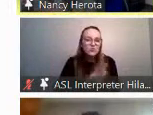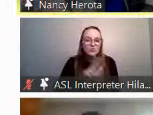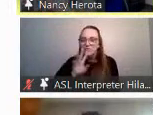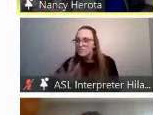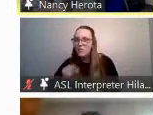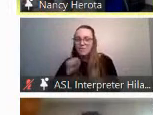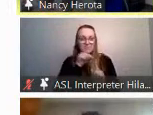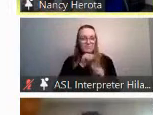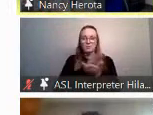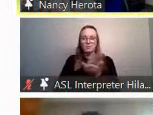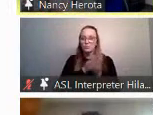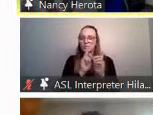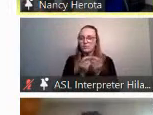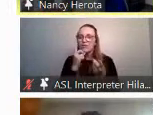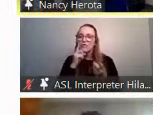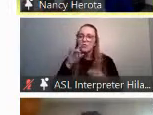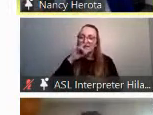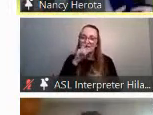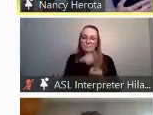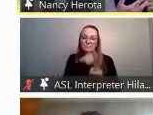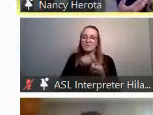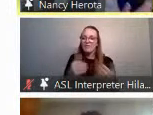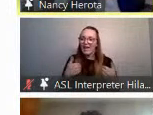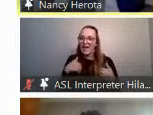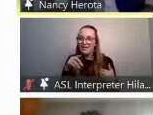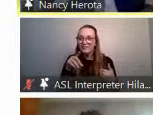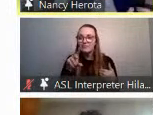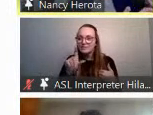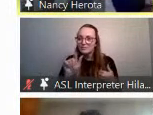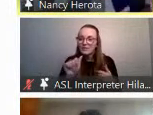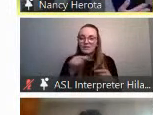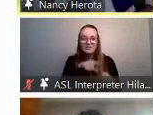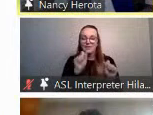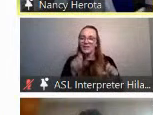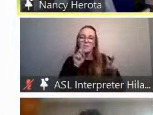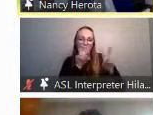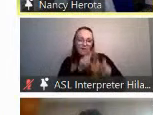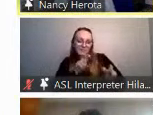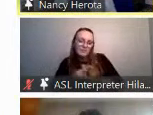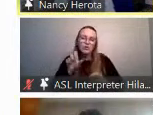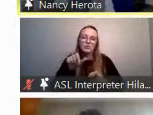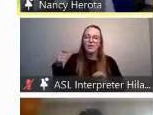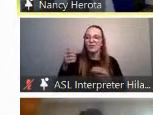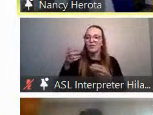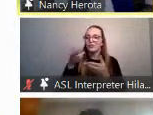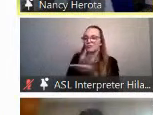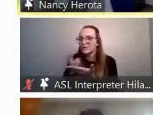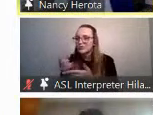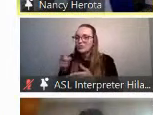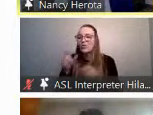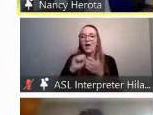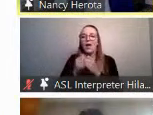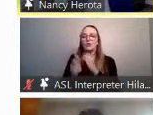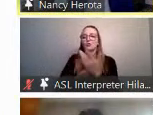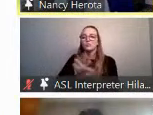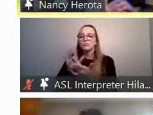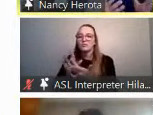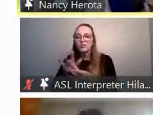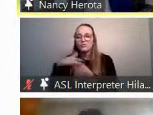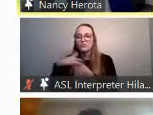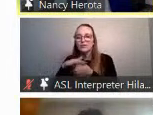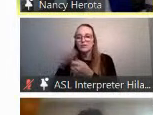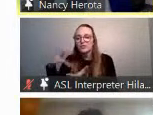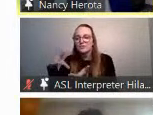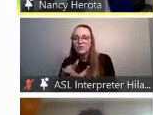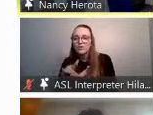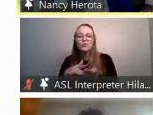district for children with disabilities to be assessed, and that there's another entity or the regional centers and county offices to